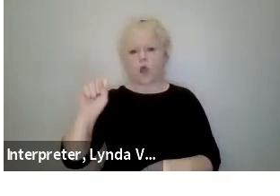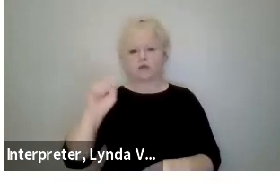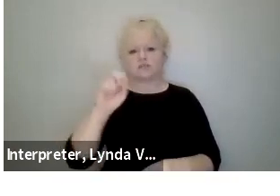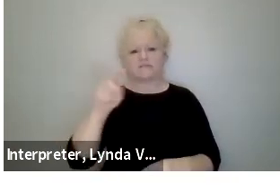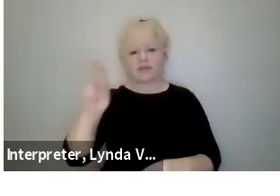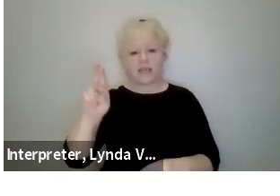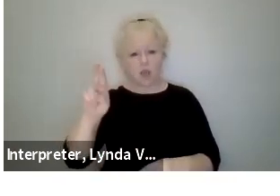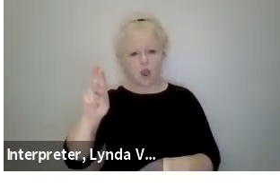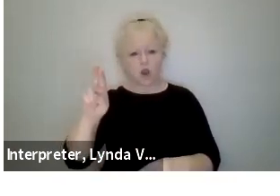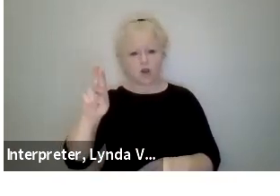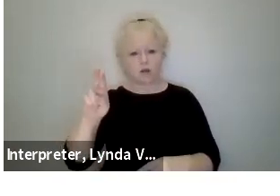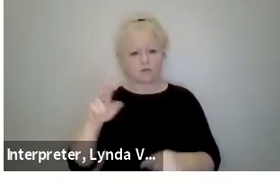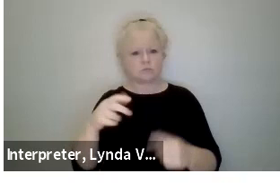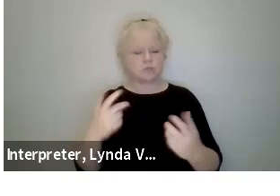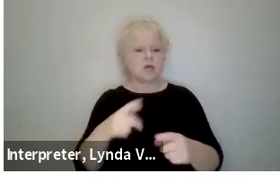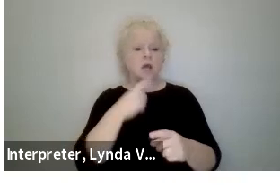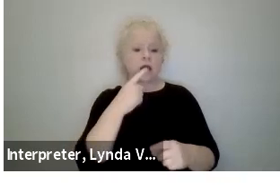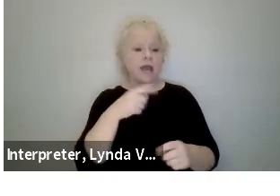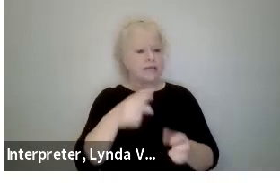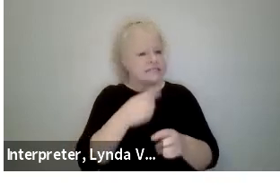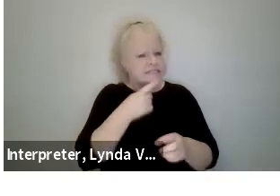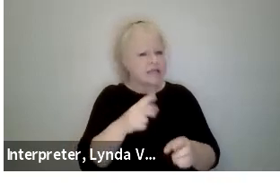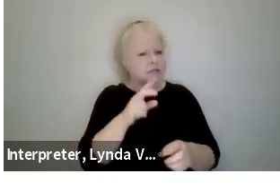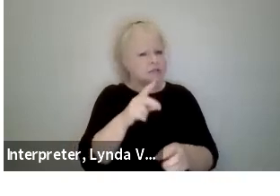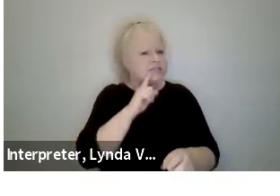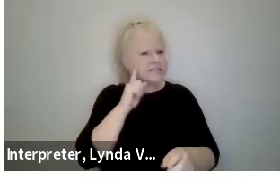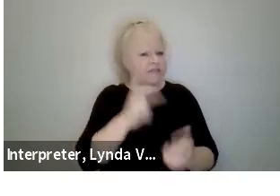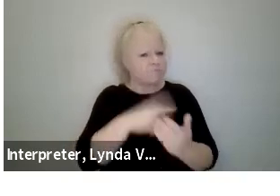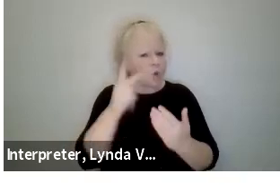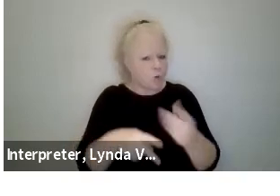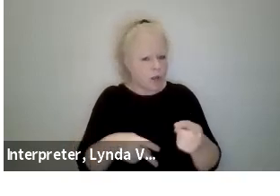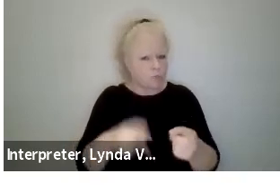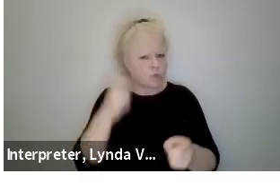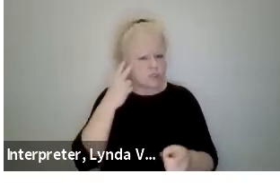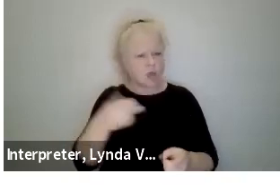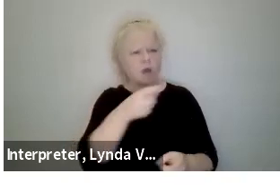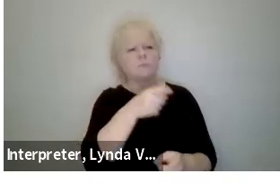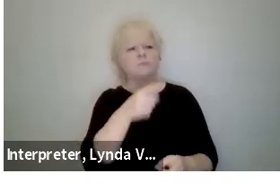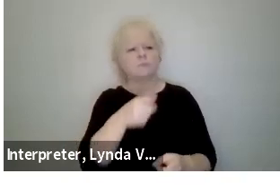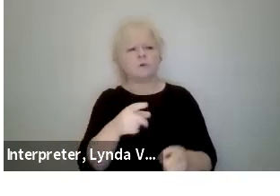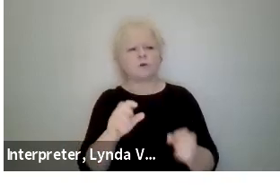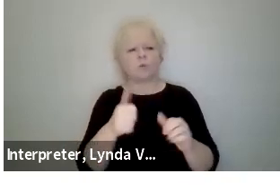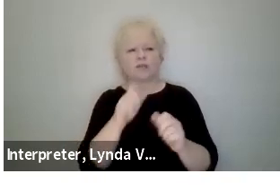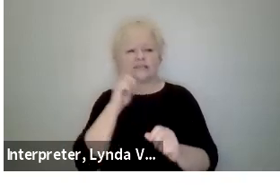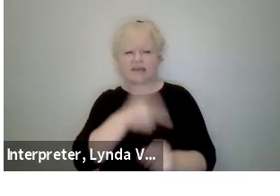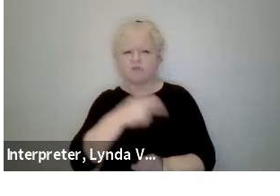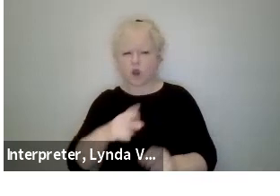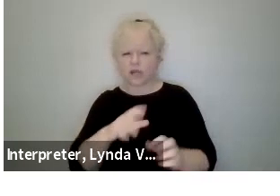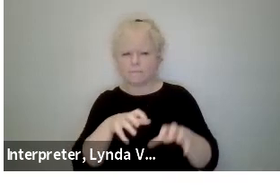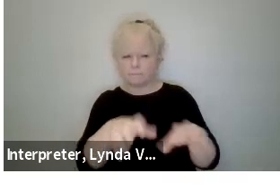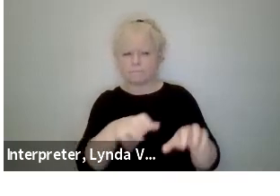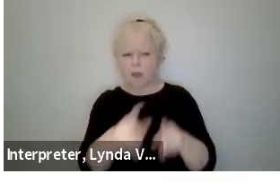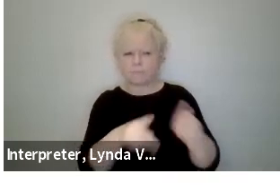the Deaf Empowerment Program. We see that additional assistance was needed, particularly among our deaf and hard of hearing